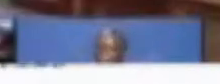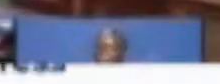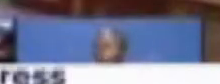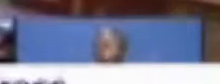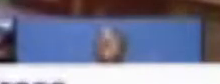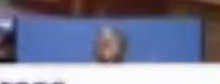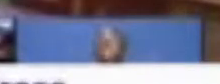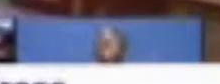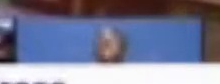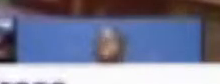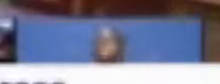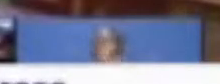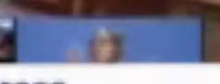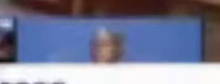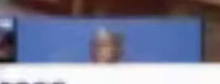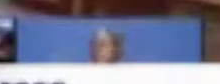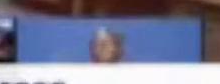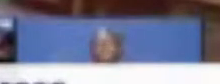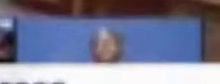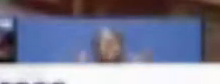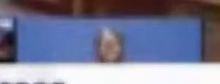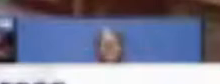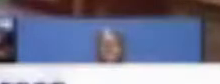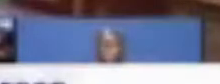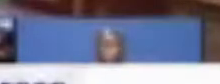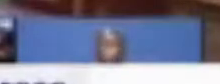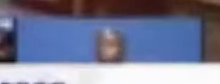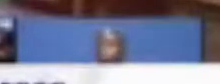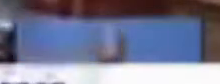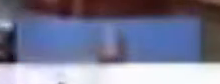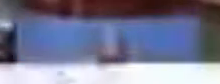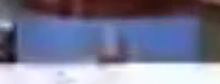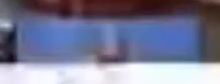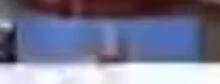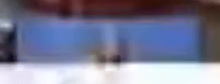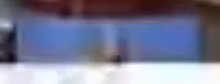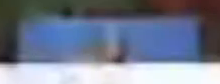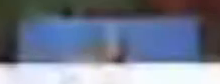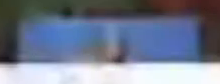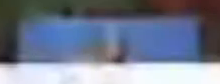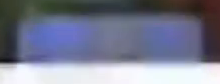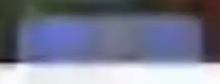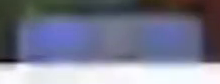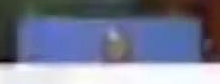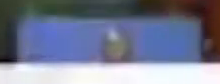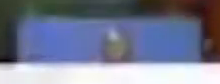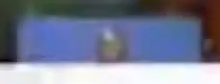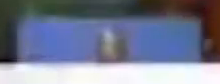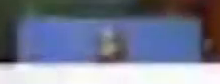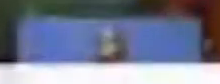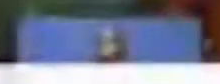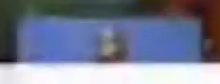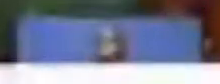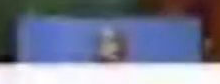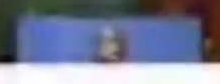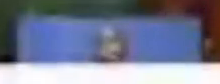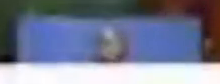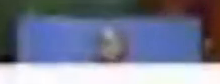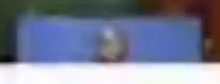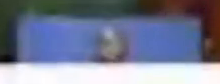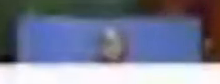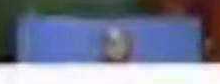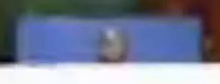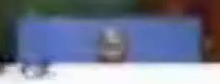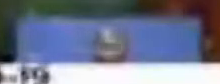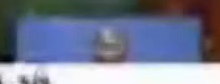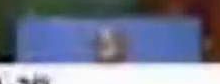All other major seaports were built in the late 1800s or 1900s, when most of Africa was under colonial